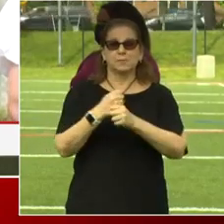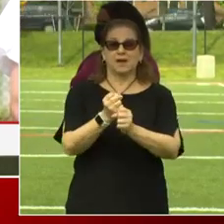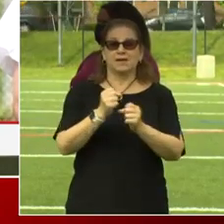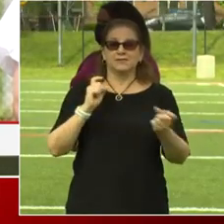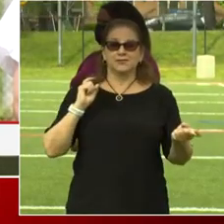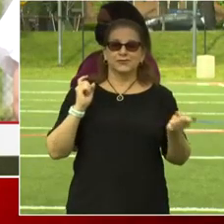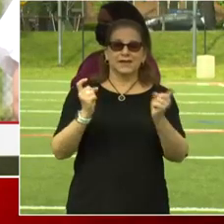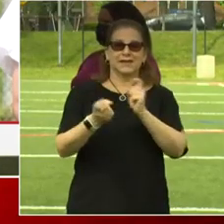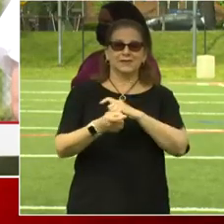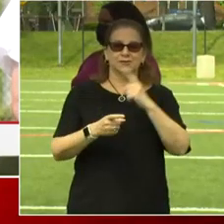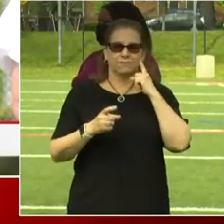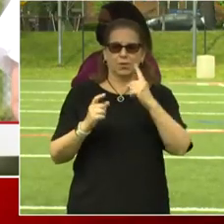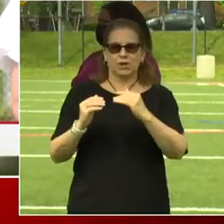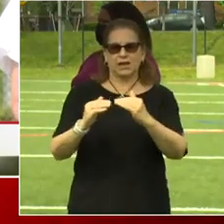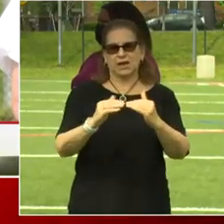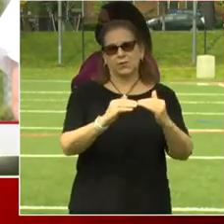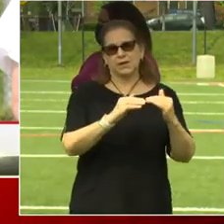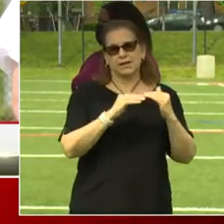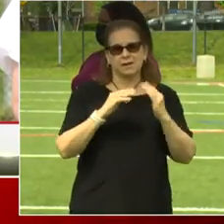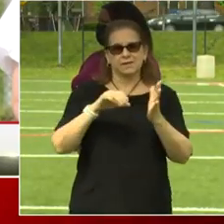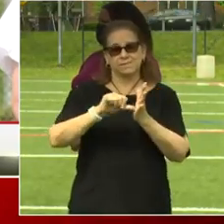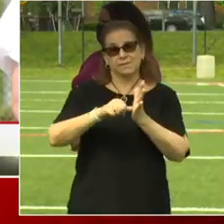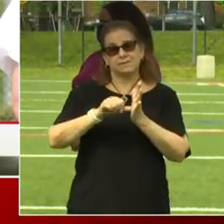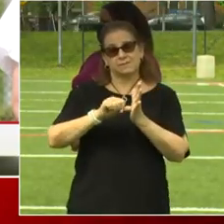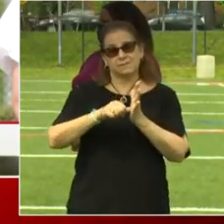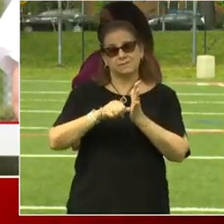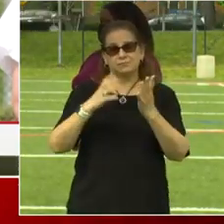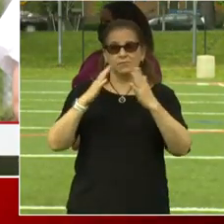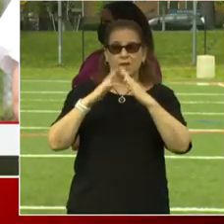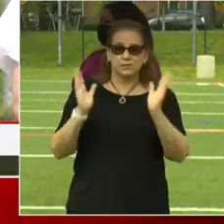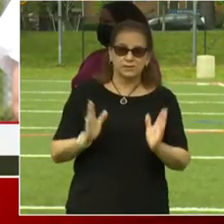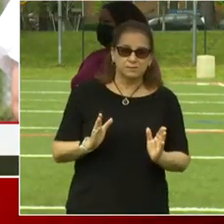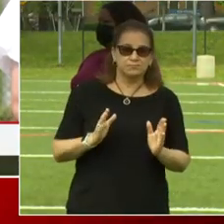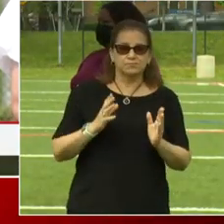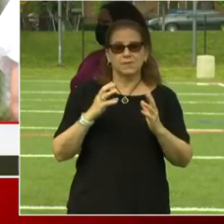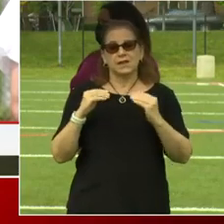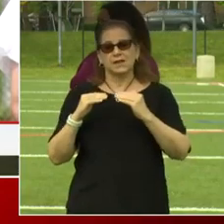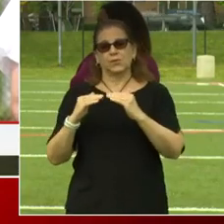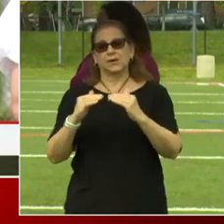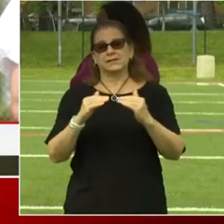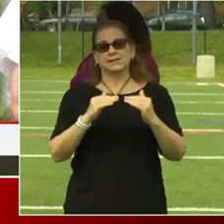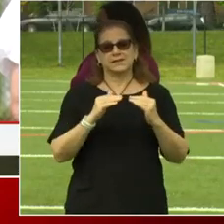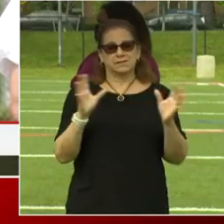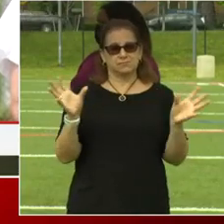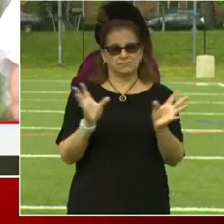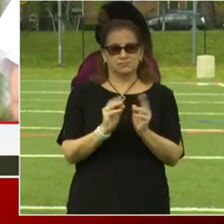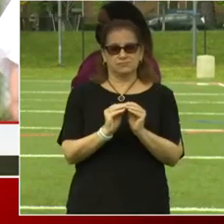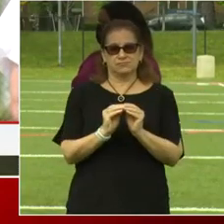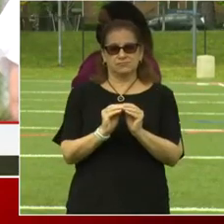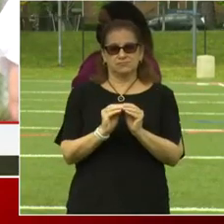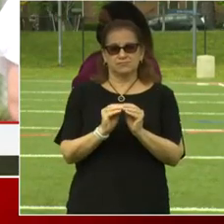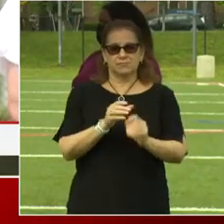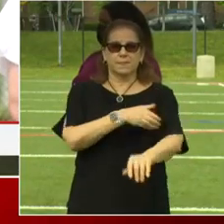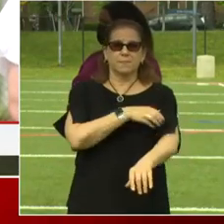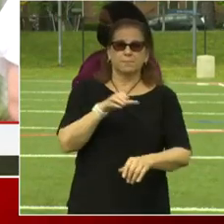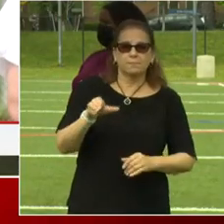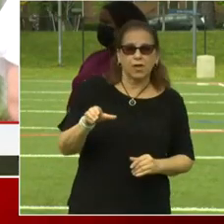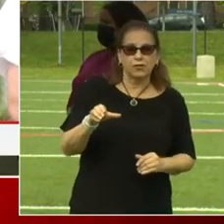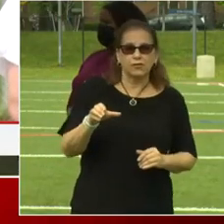as I've said, there is an emphasis on housing and affordable housing. There is an emphasis on empowering